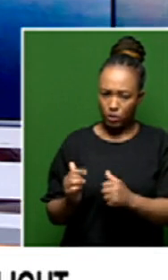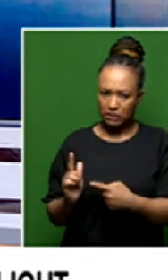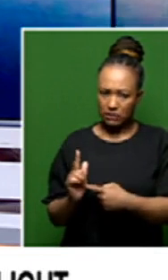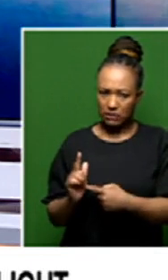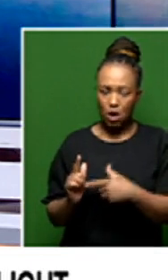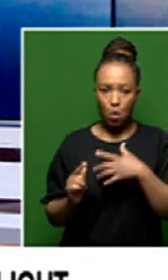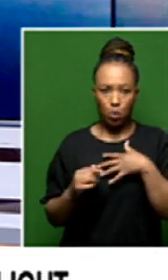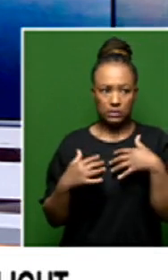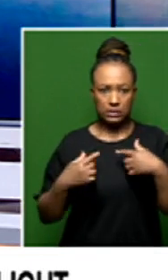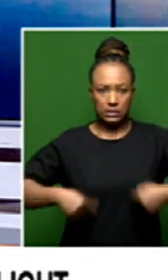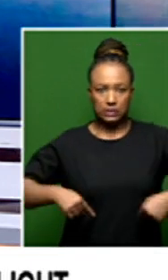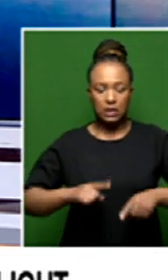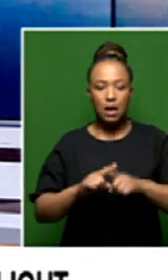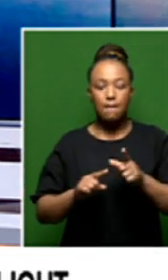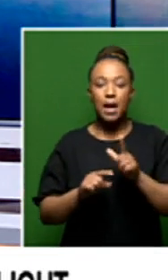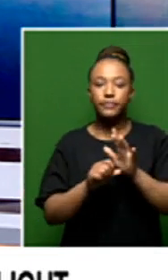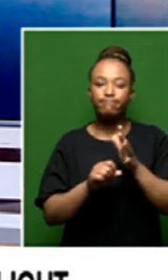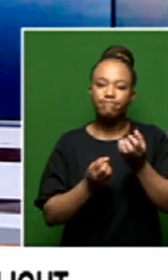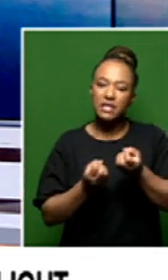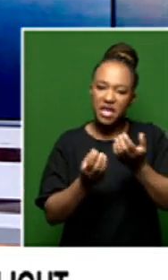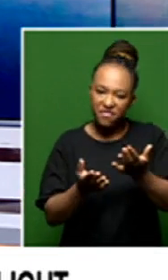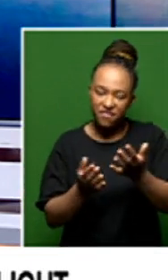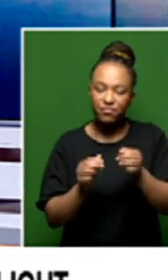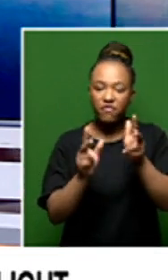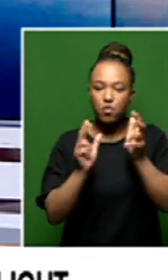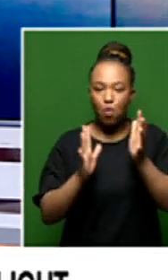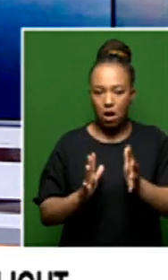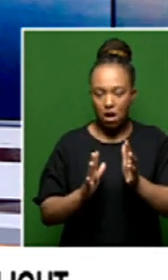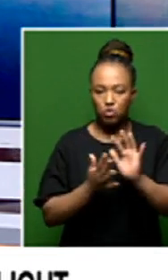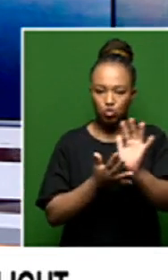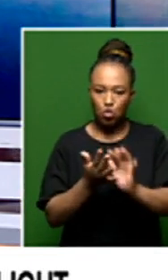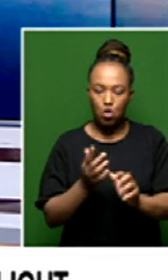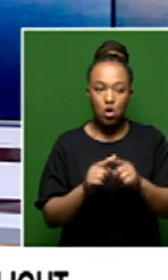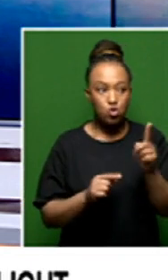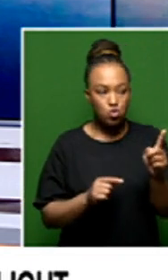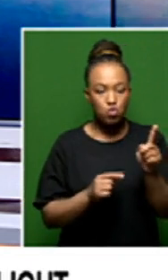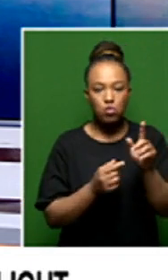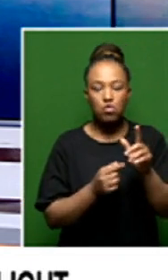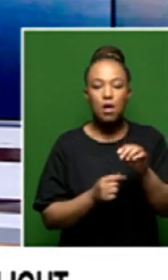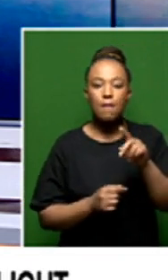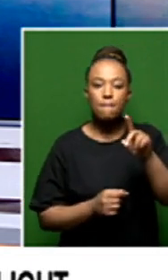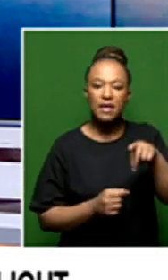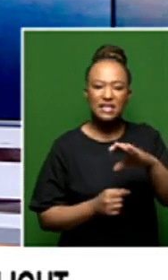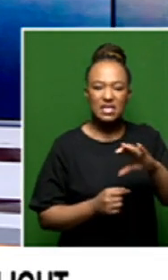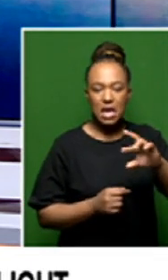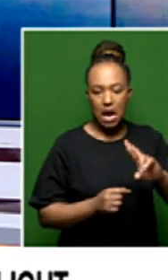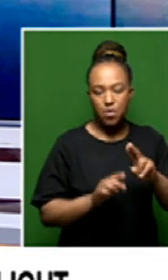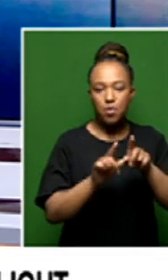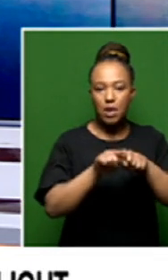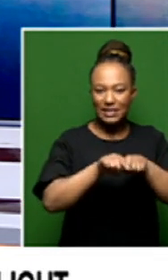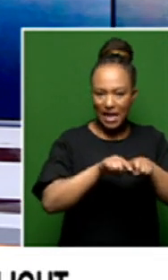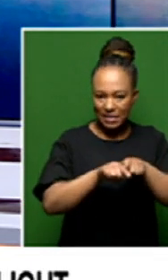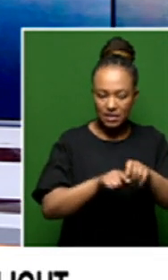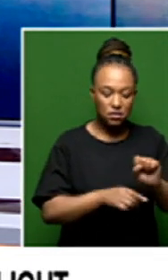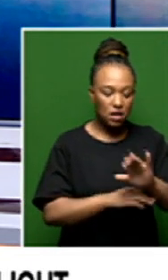shivers. But let's fill viewers in on what's actually happened. I mean, you flew, obviously you took your PCR test in South Africa. It